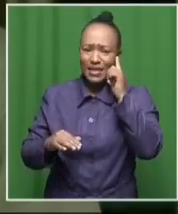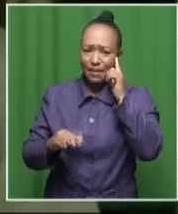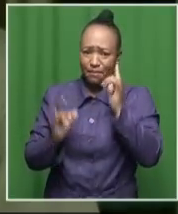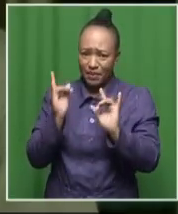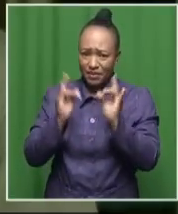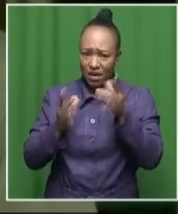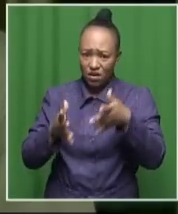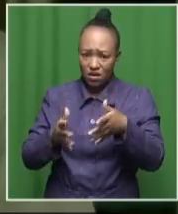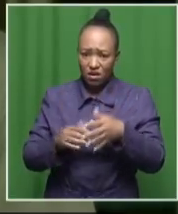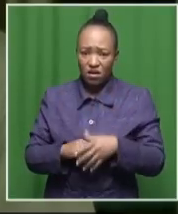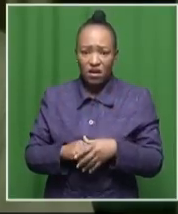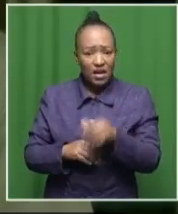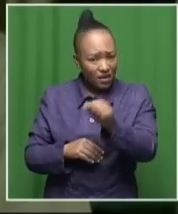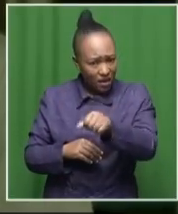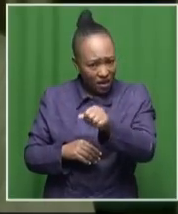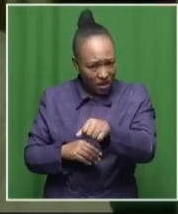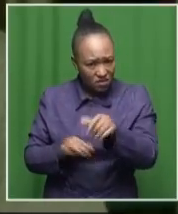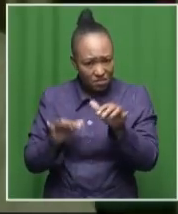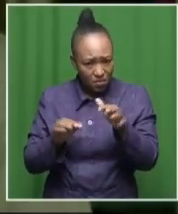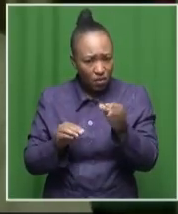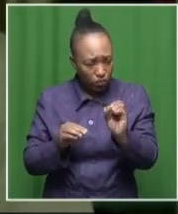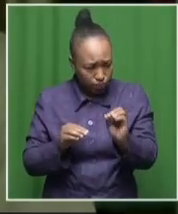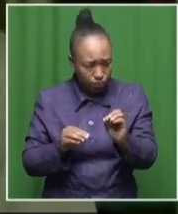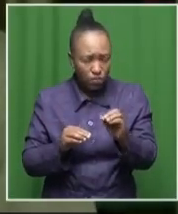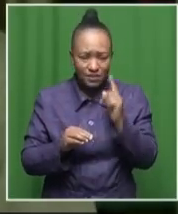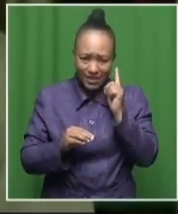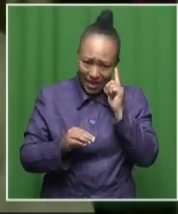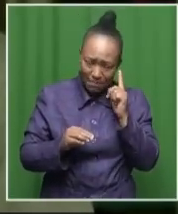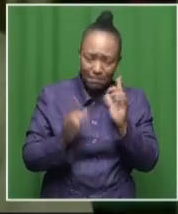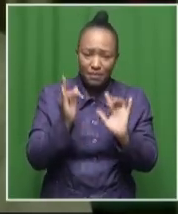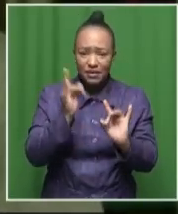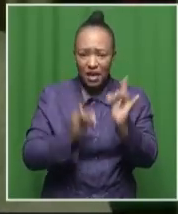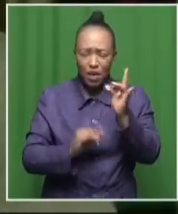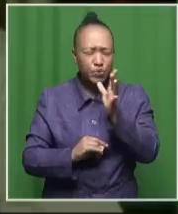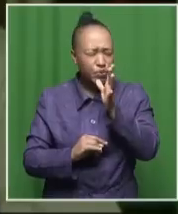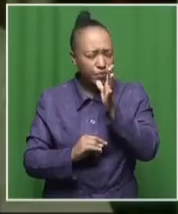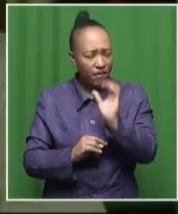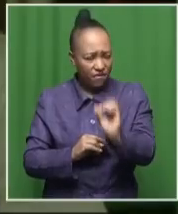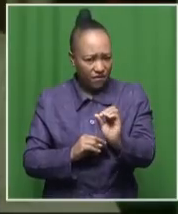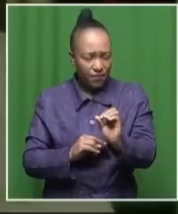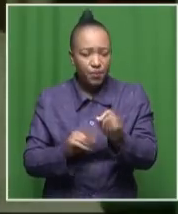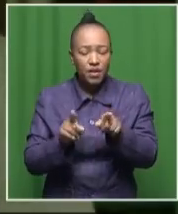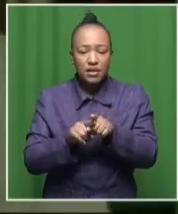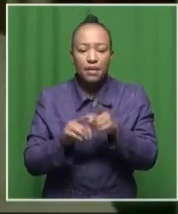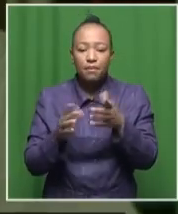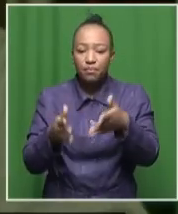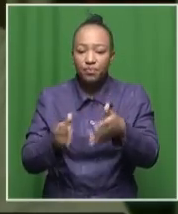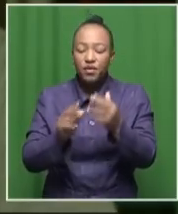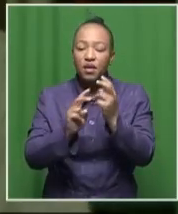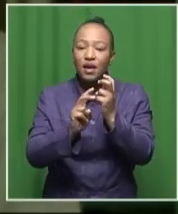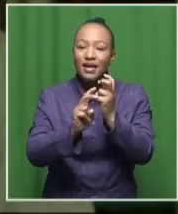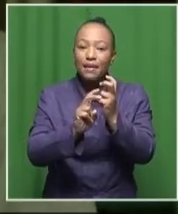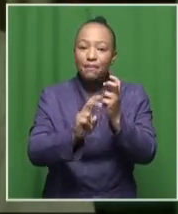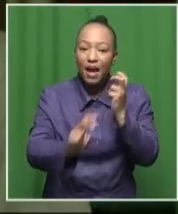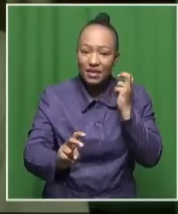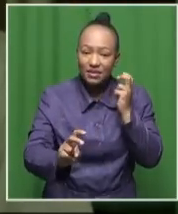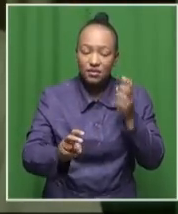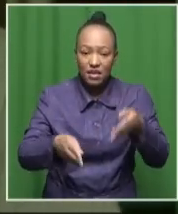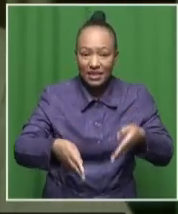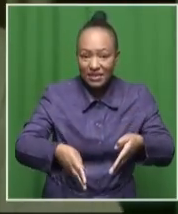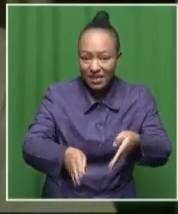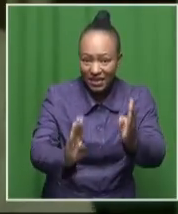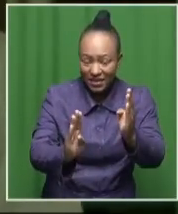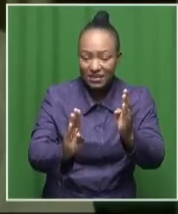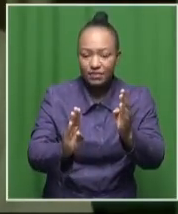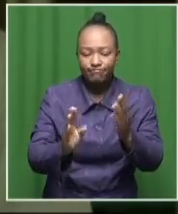it? Yeah, there were people who also slept here over in town a lot. Even here in the bars, also here in the long street, because